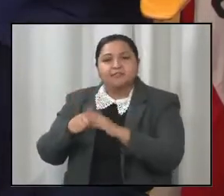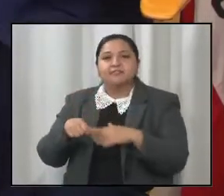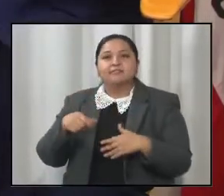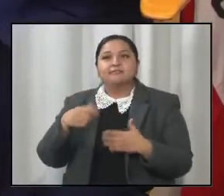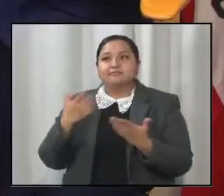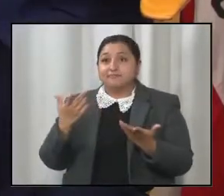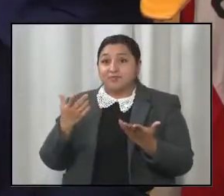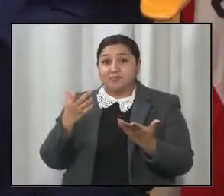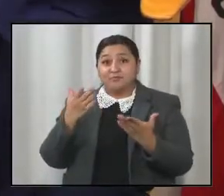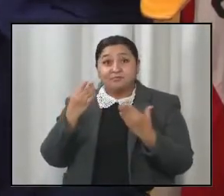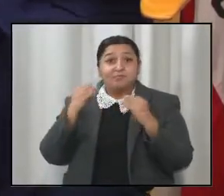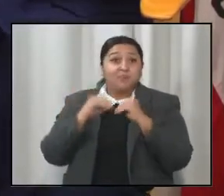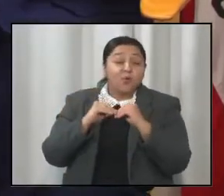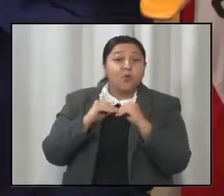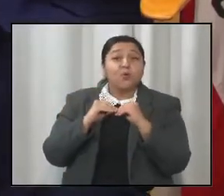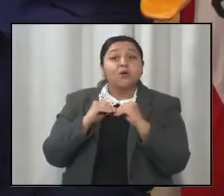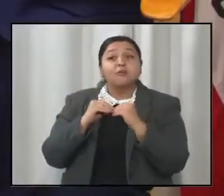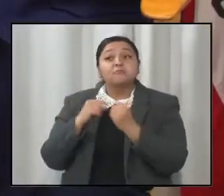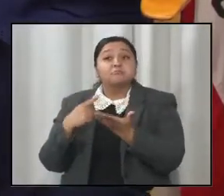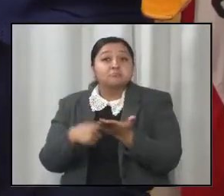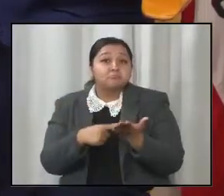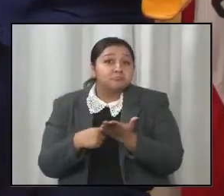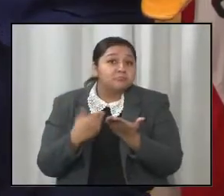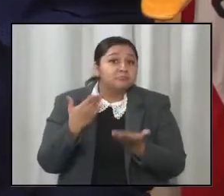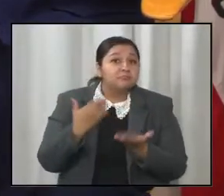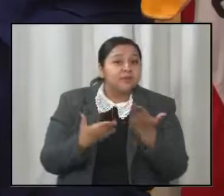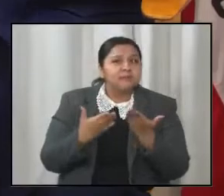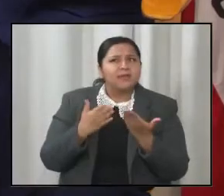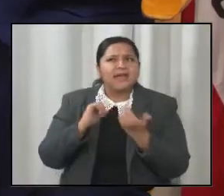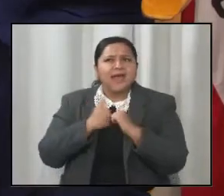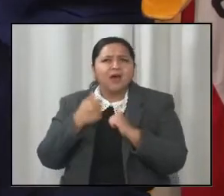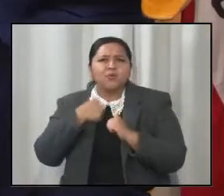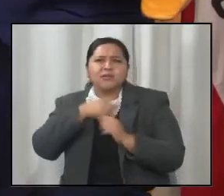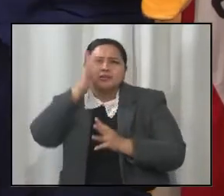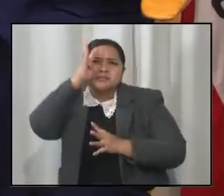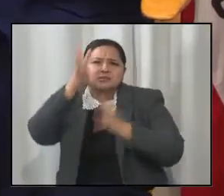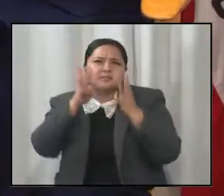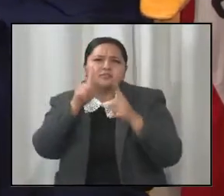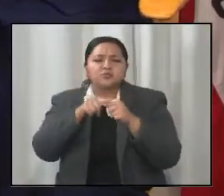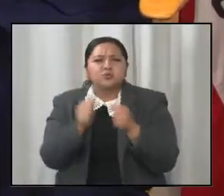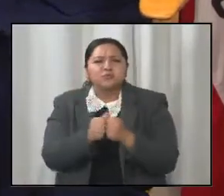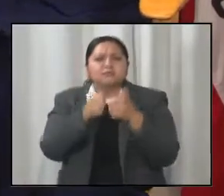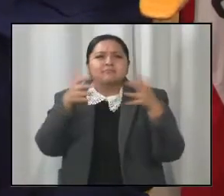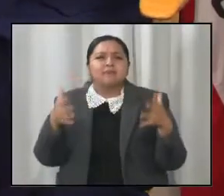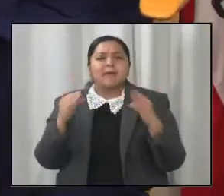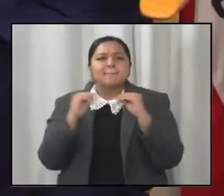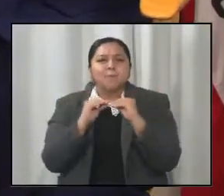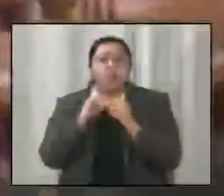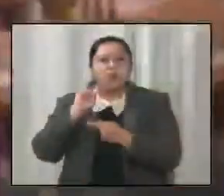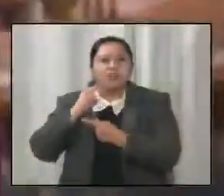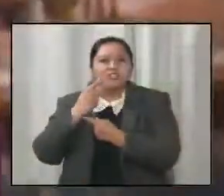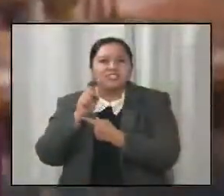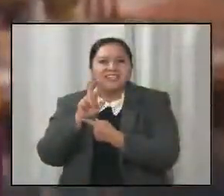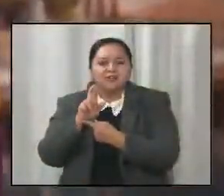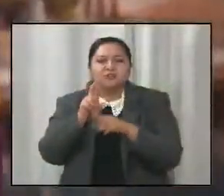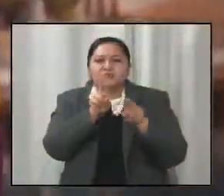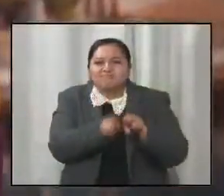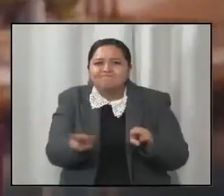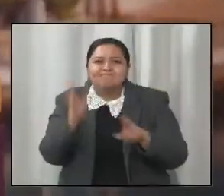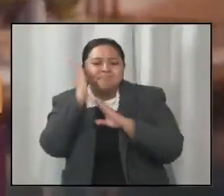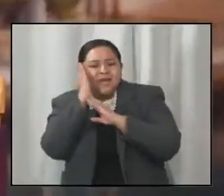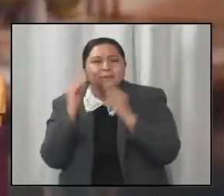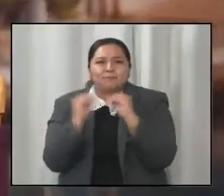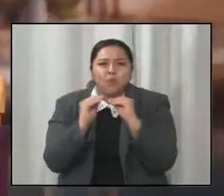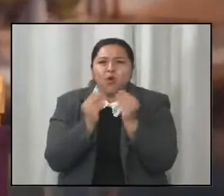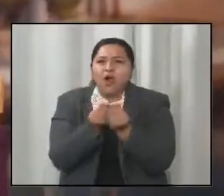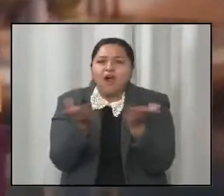additional discussions in the city about creative ways to expand shelter capacity, it's because the data is telling us that's our biggest